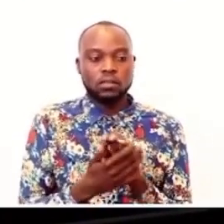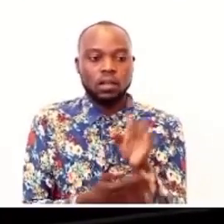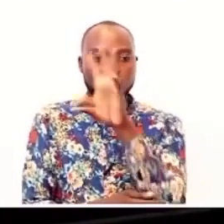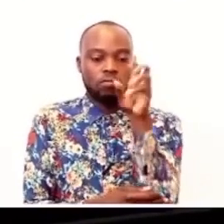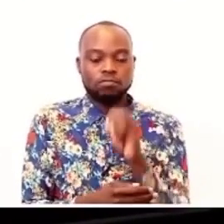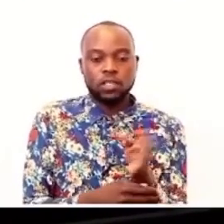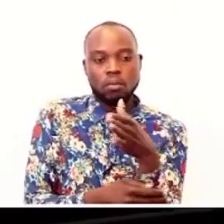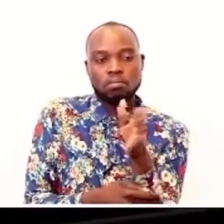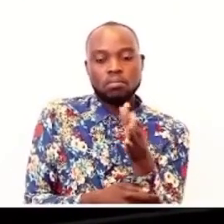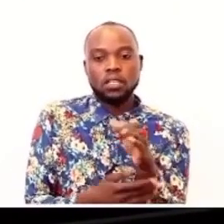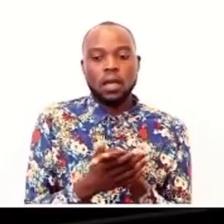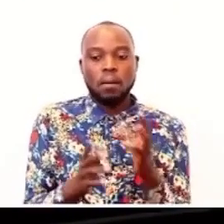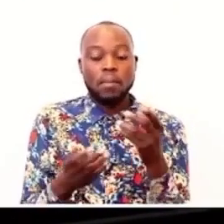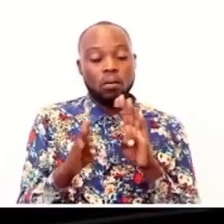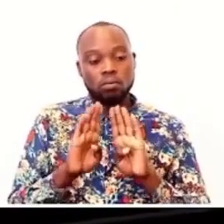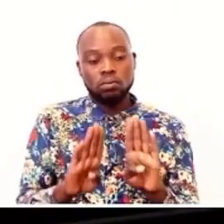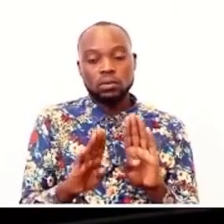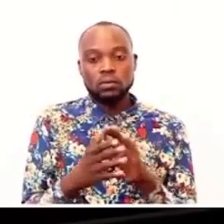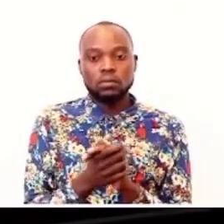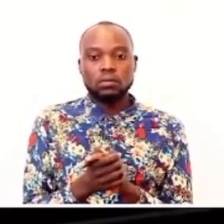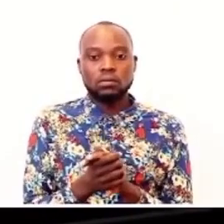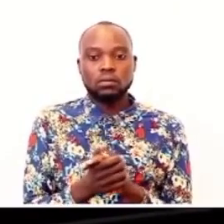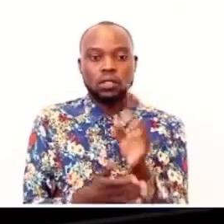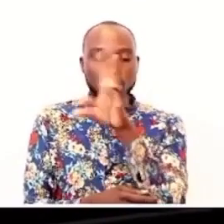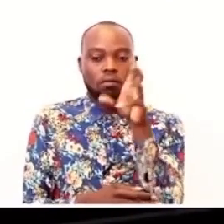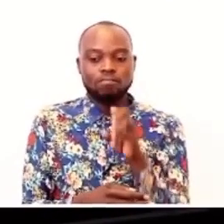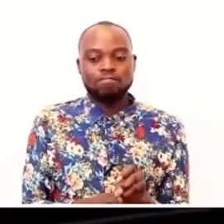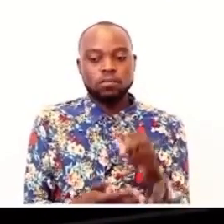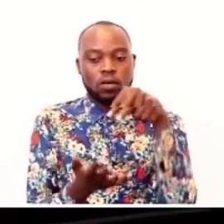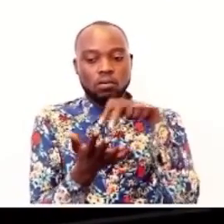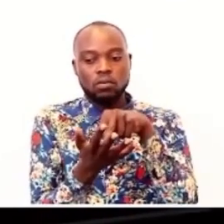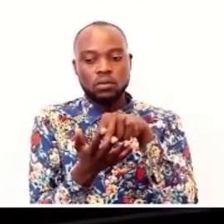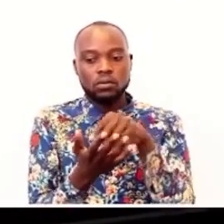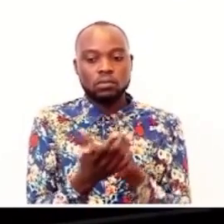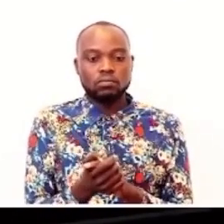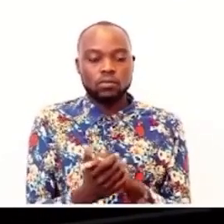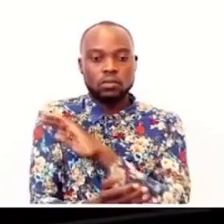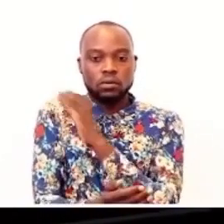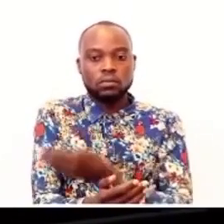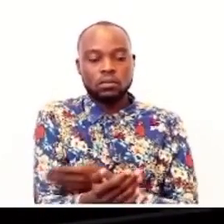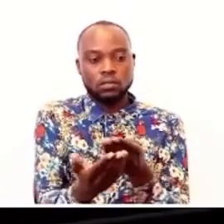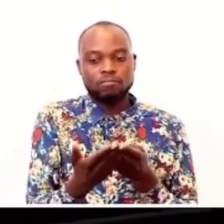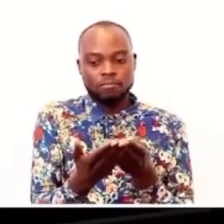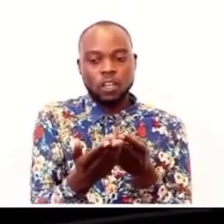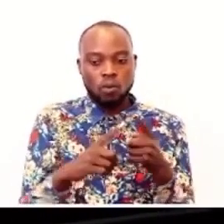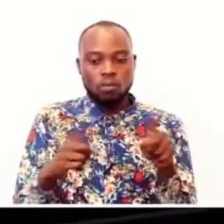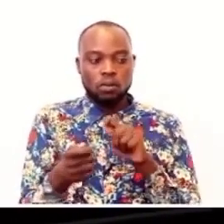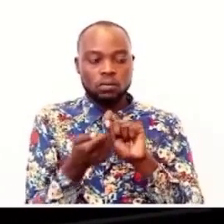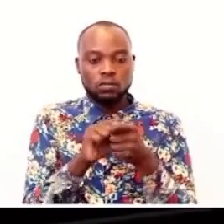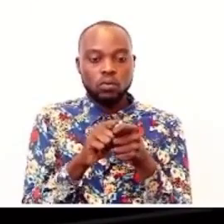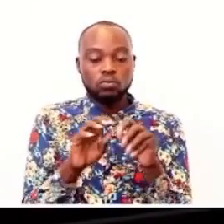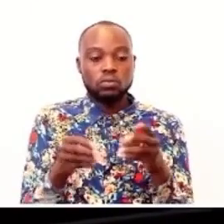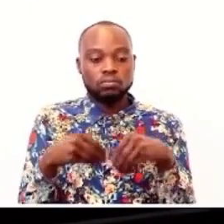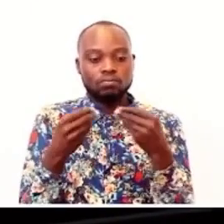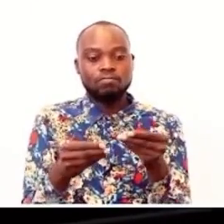are currently pushing for an African common position on energy access and transition to be adopted